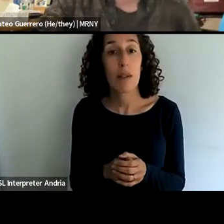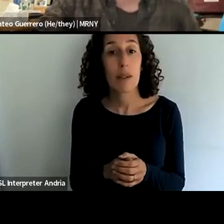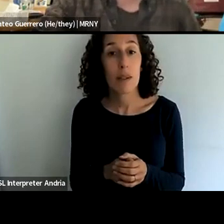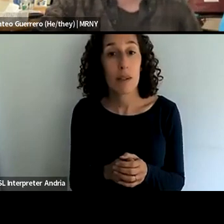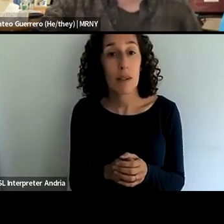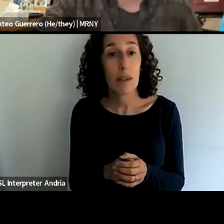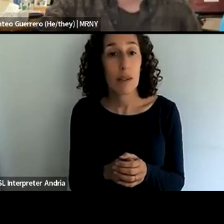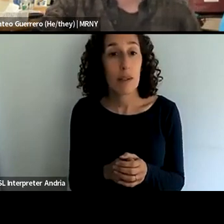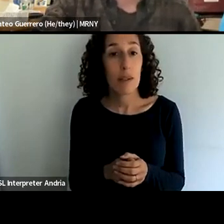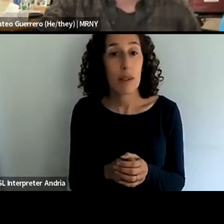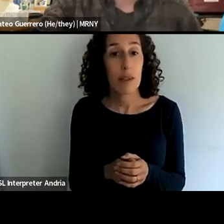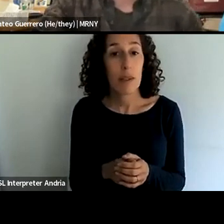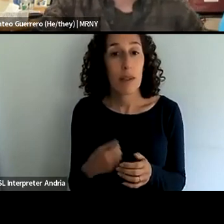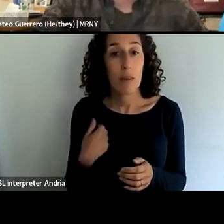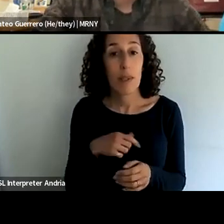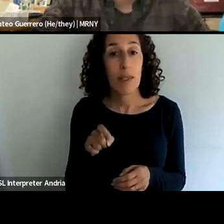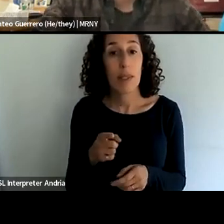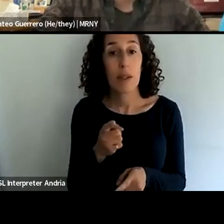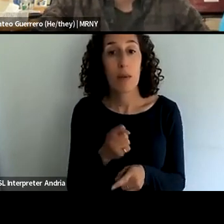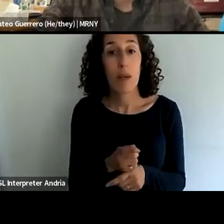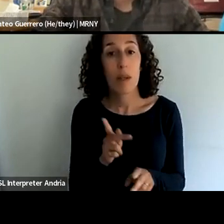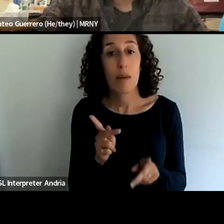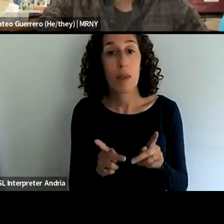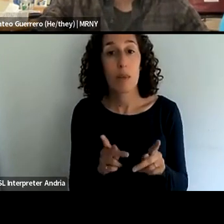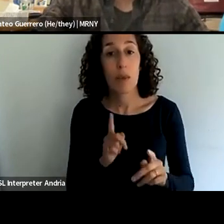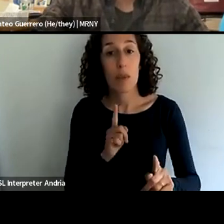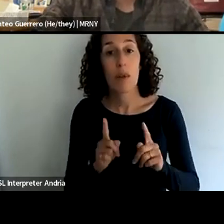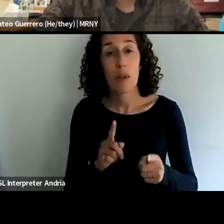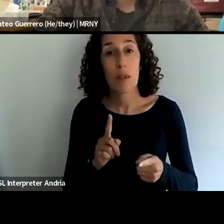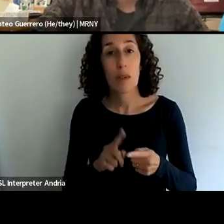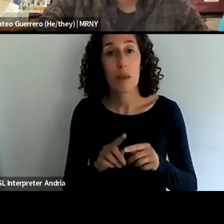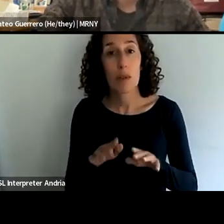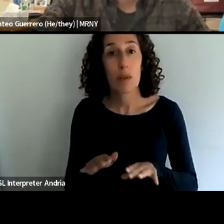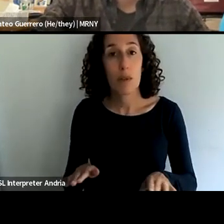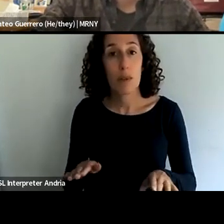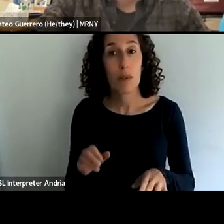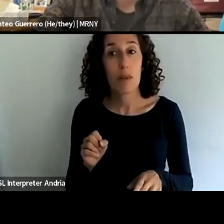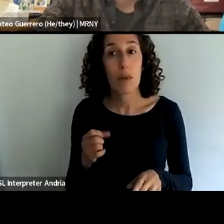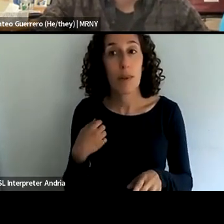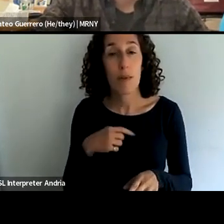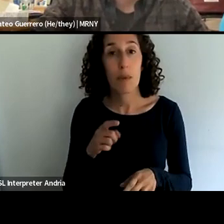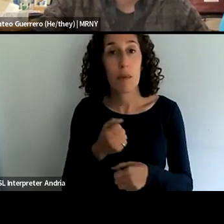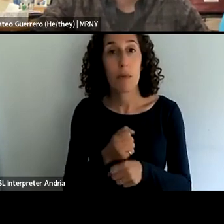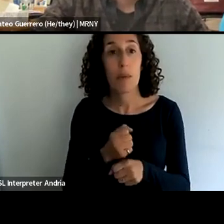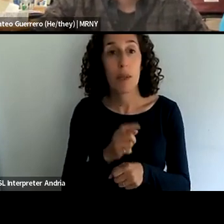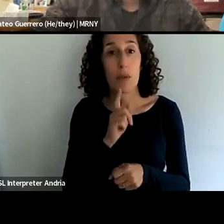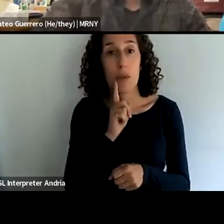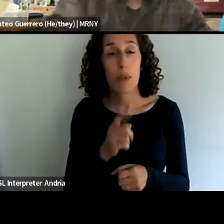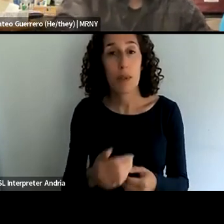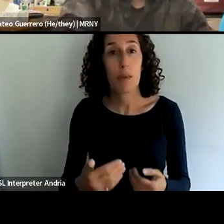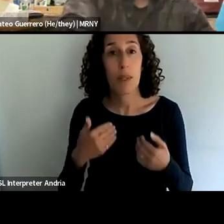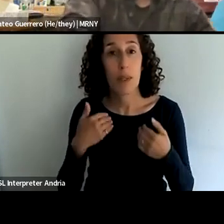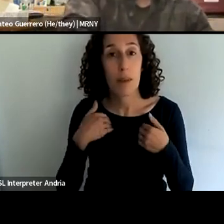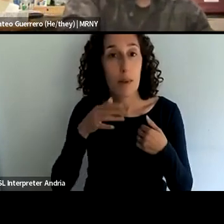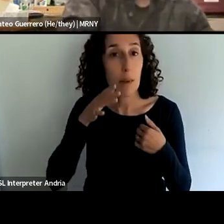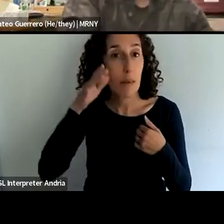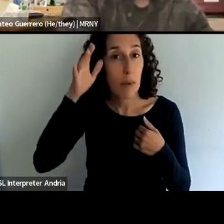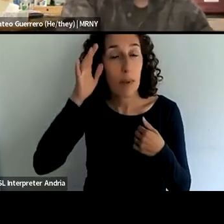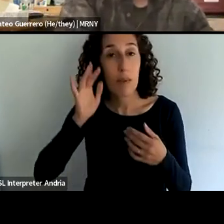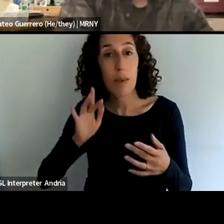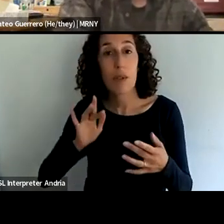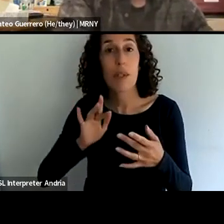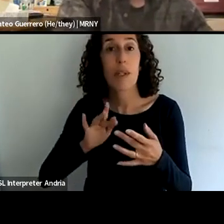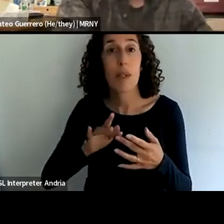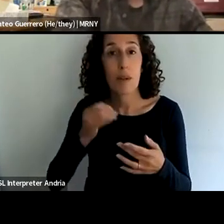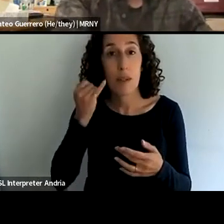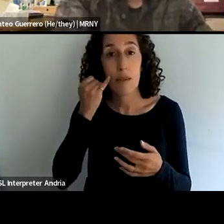we need the right people talking to children a lot of times. So we need to make sure that we have parents reaching out